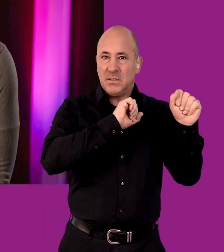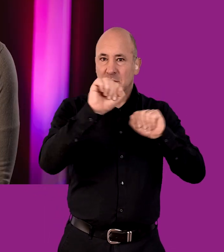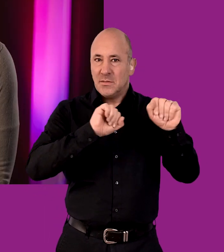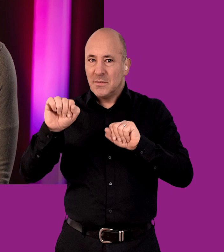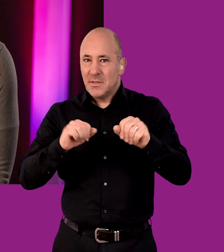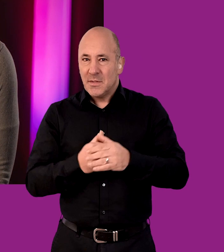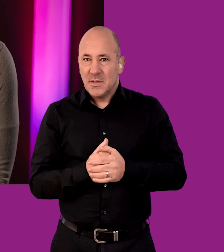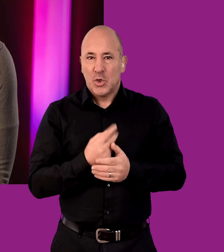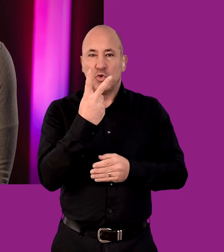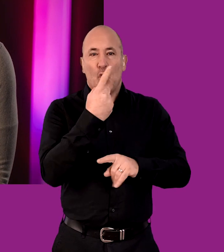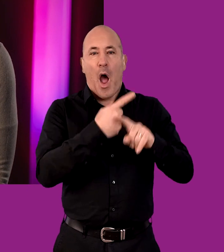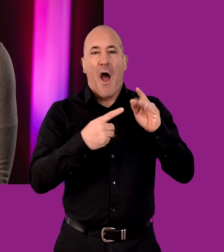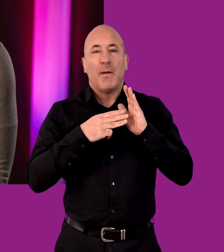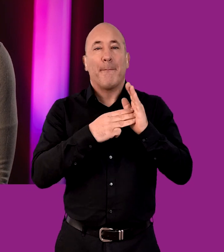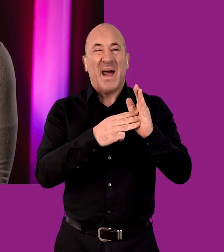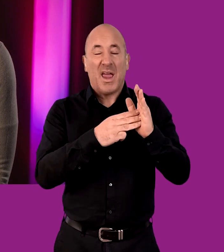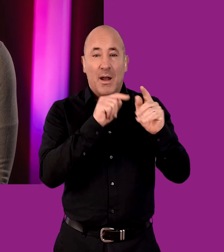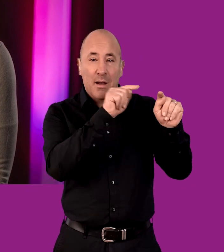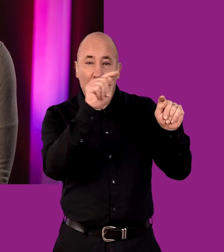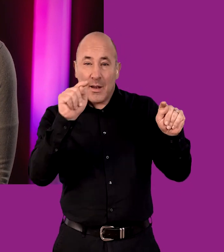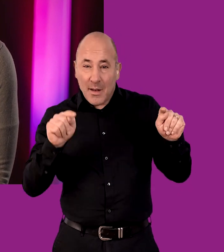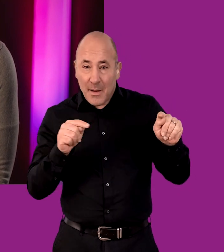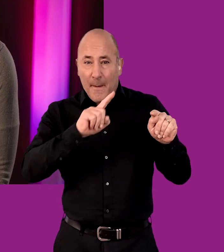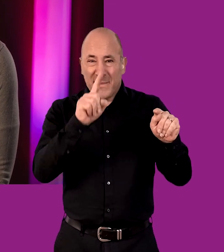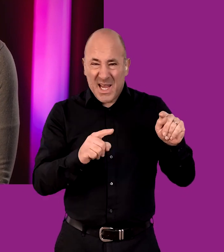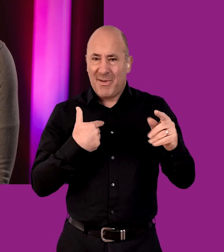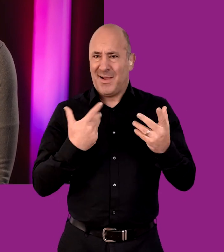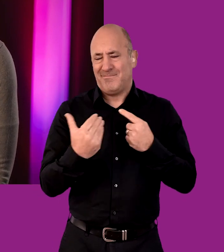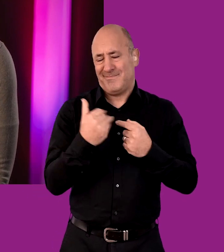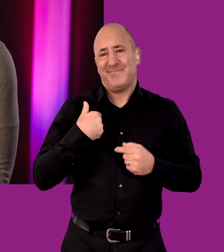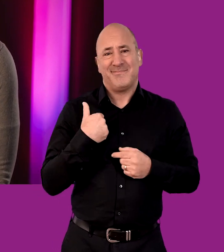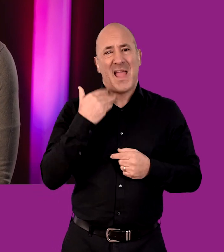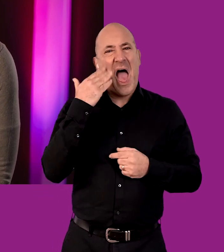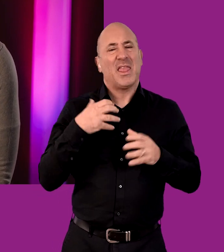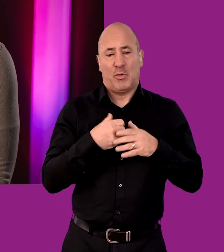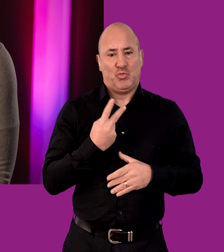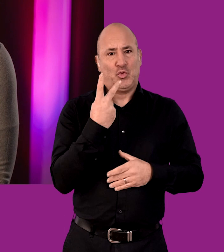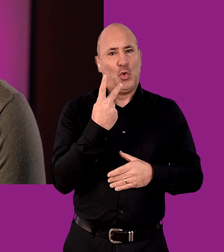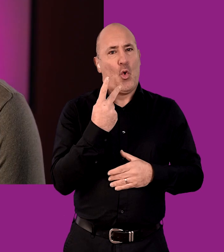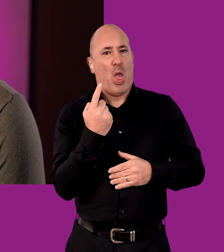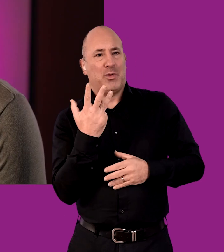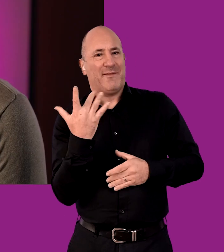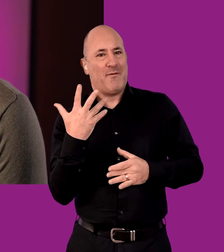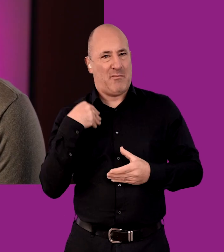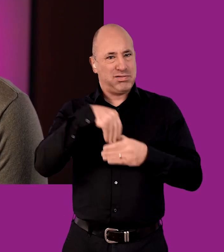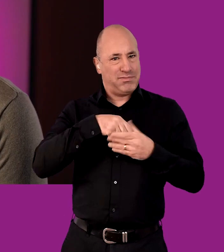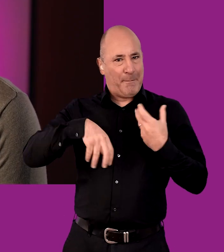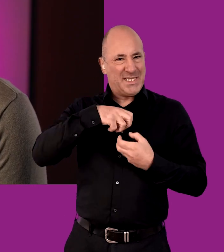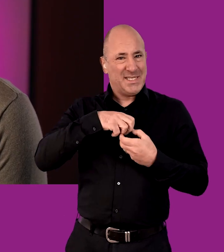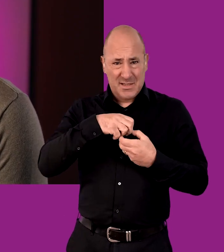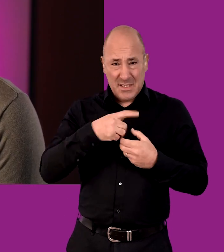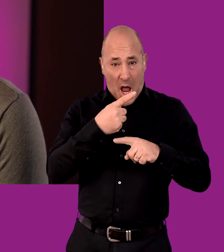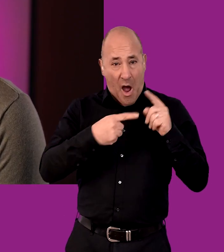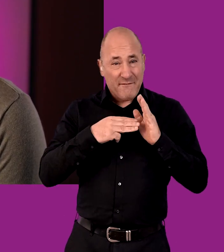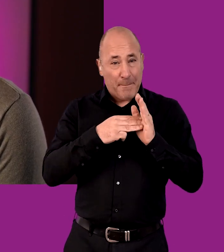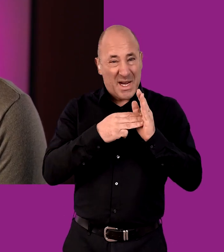households. 2.5 million households included people identifying with 2 or more different ethnic groups. That's an increase of